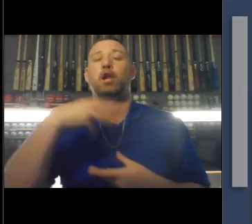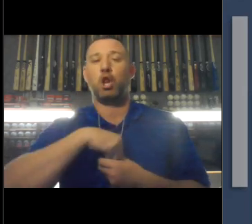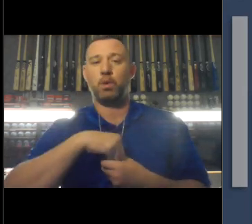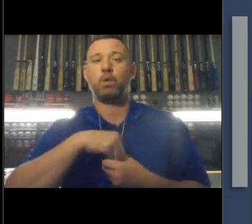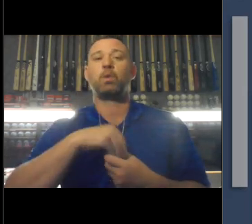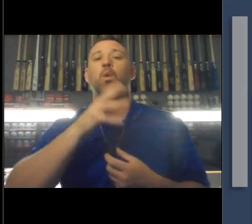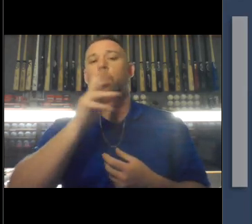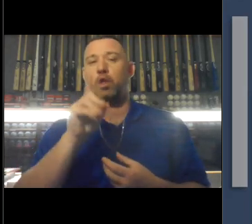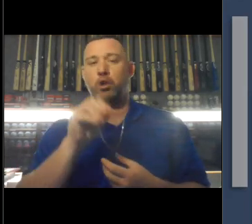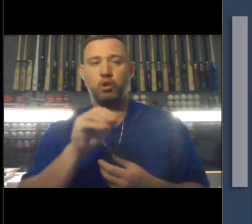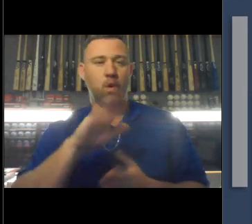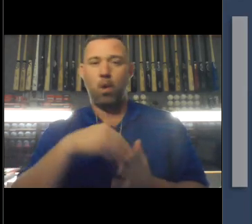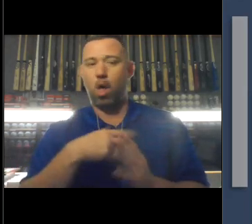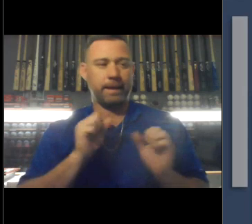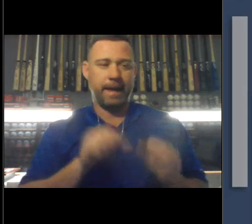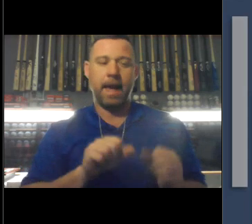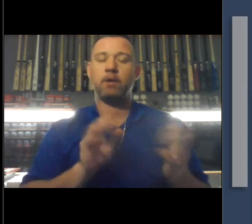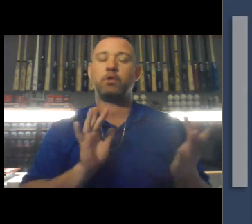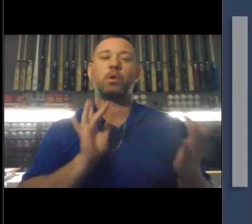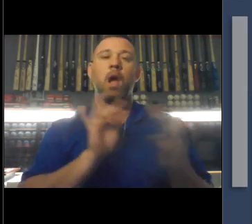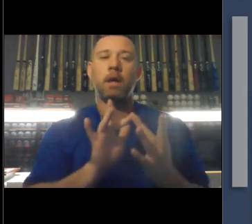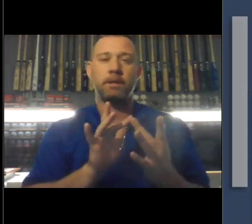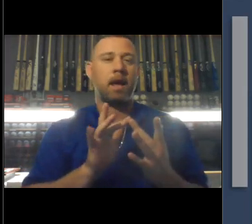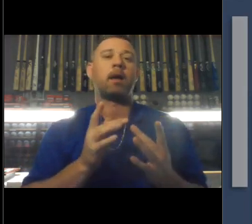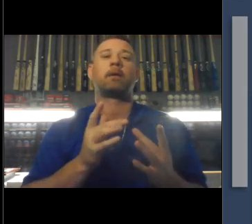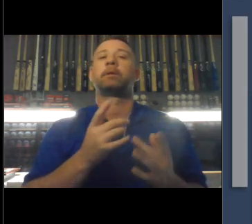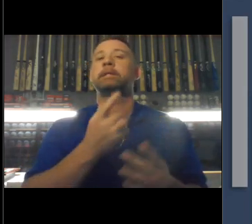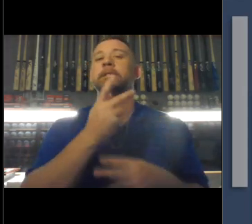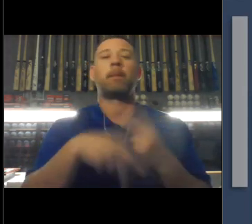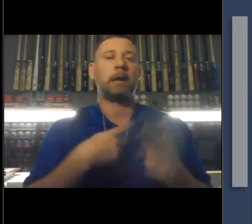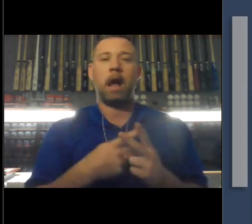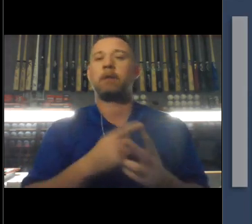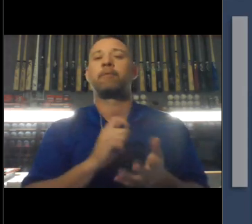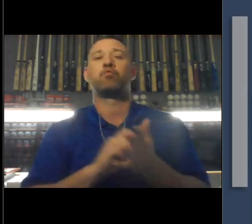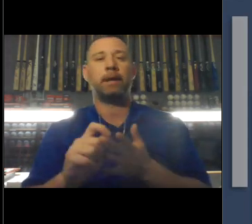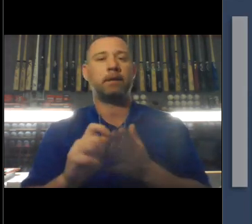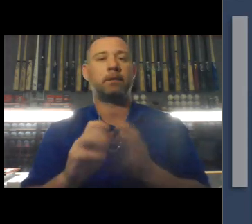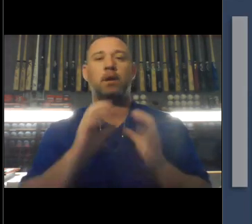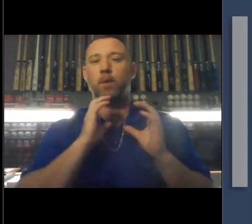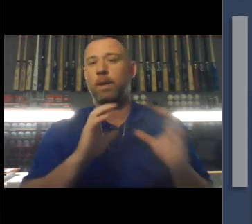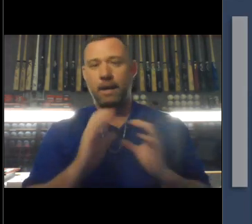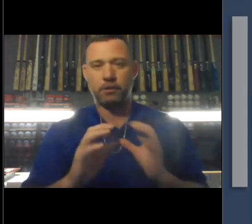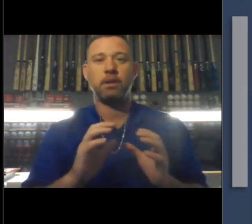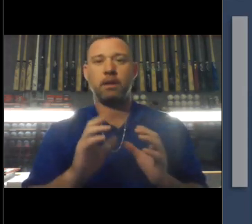will do all that we can to notify in some form of written communication applicants of the